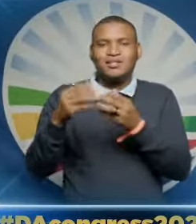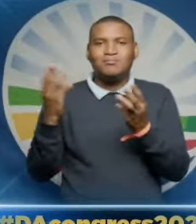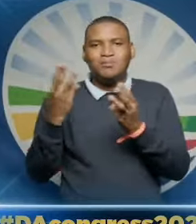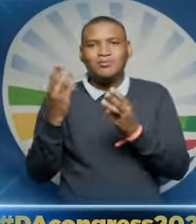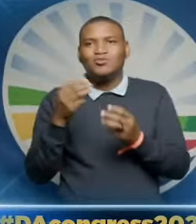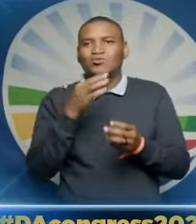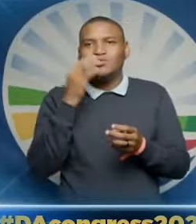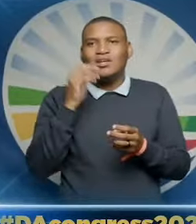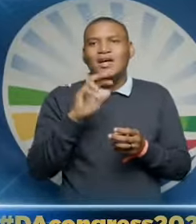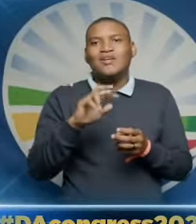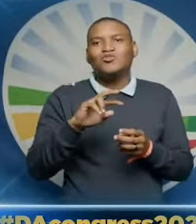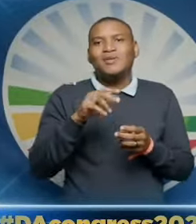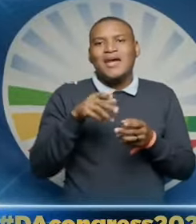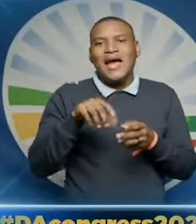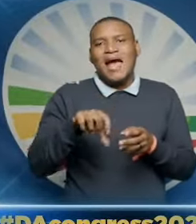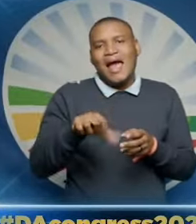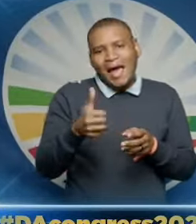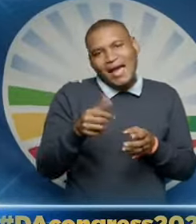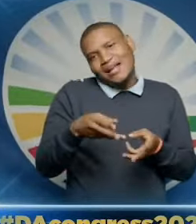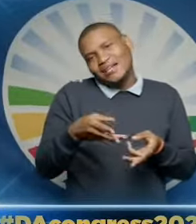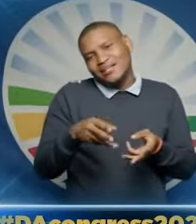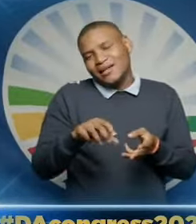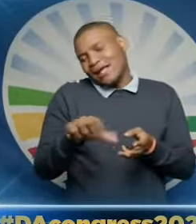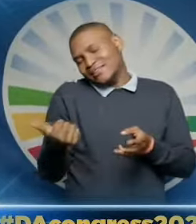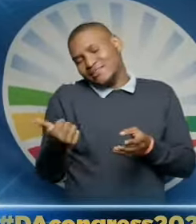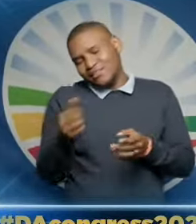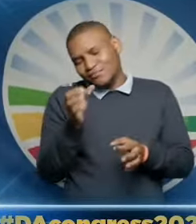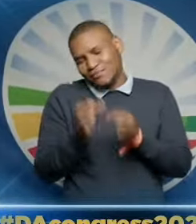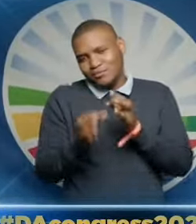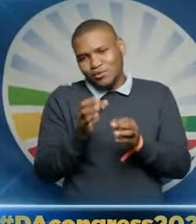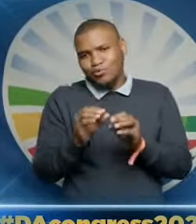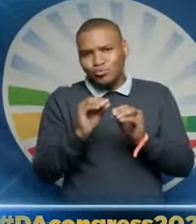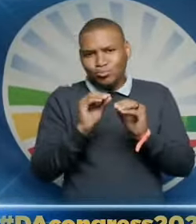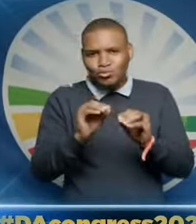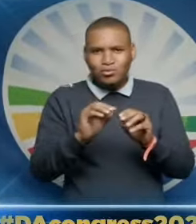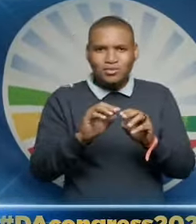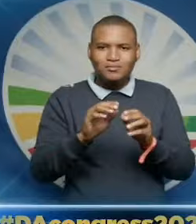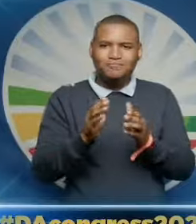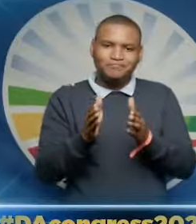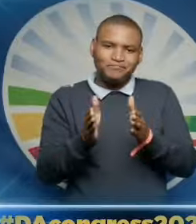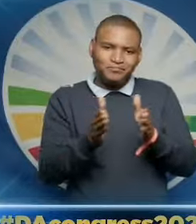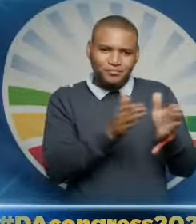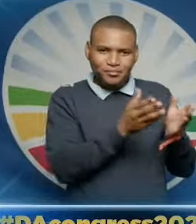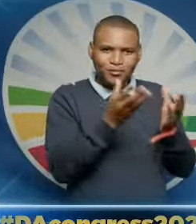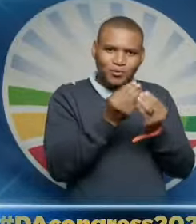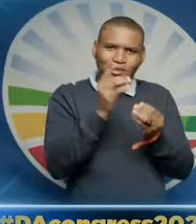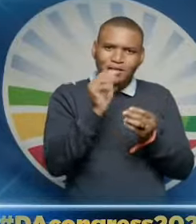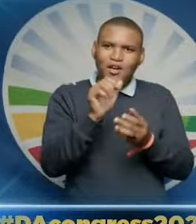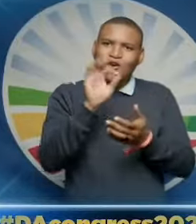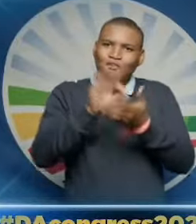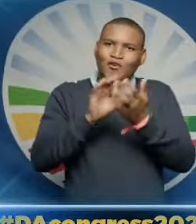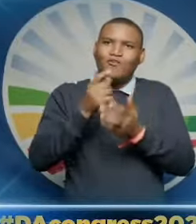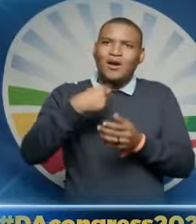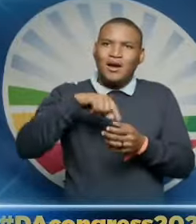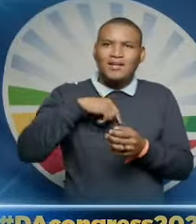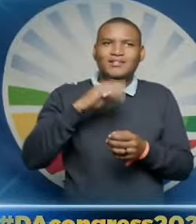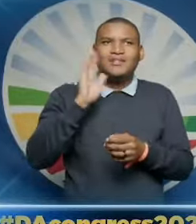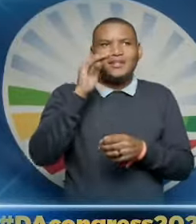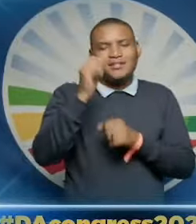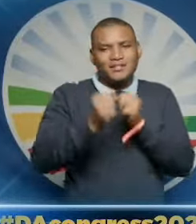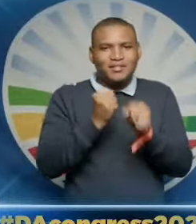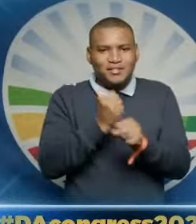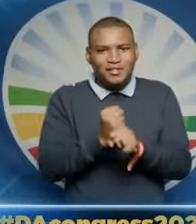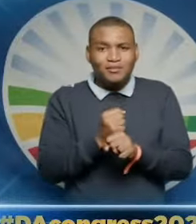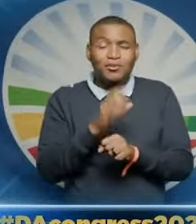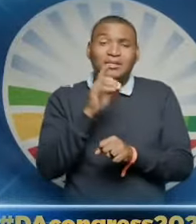I would say to anyone watching this, is for people to put their differences aside with the DA and vote for us next year, because the DA is